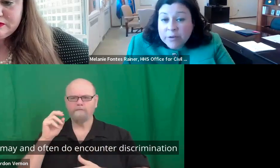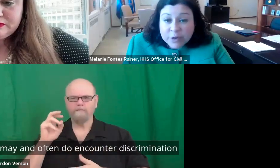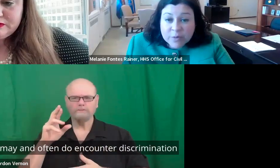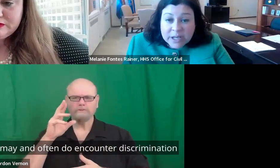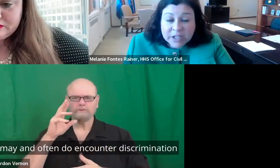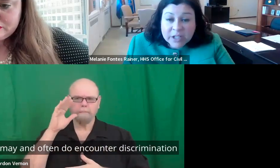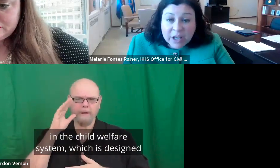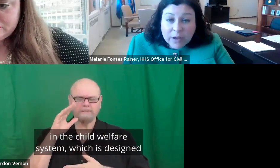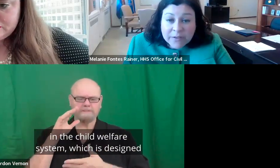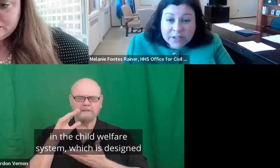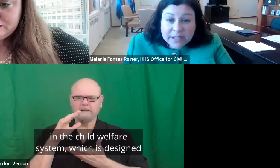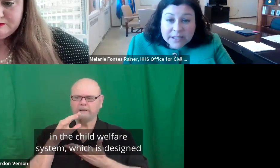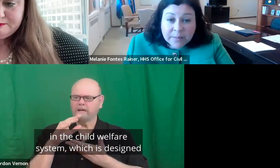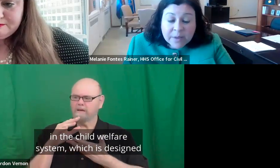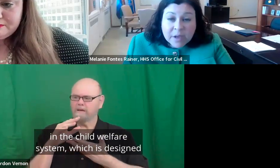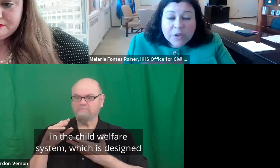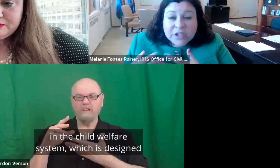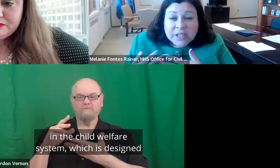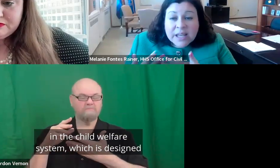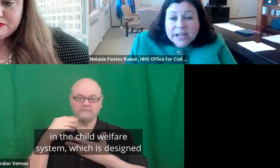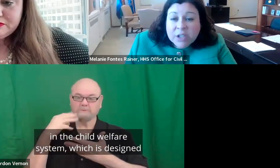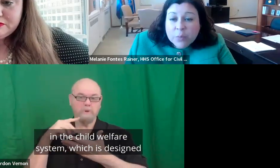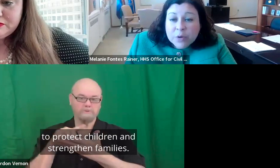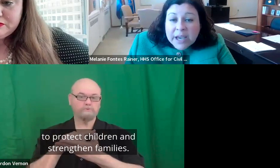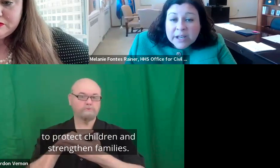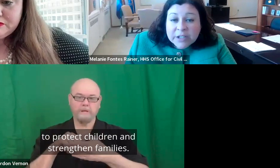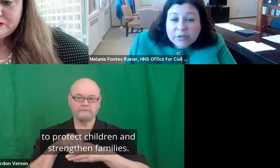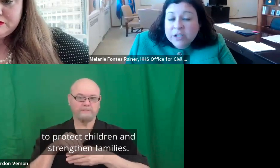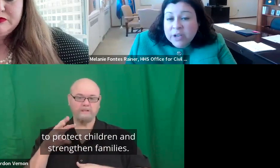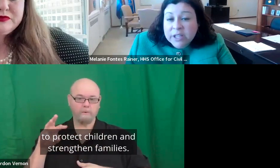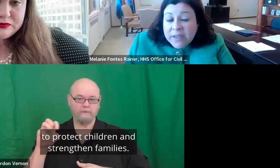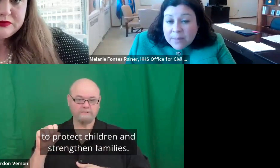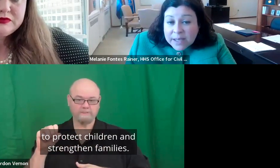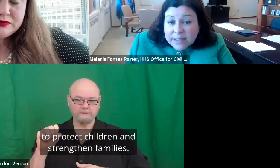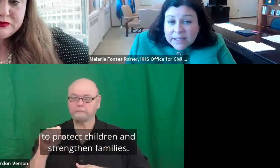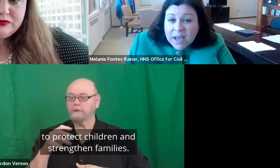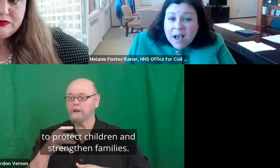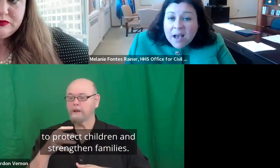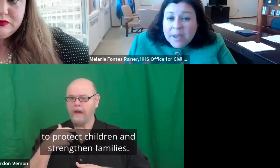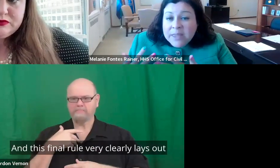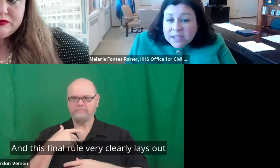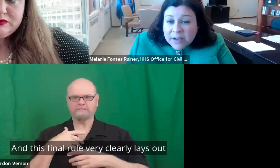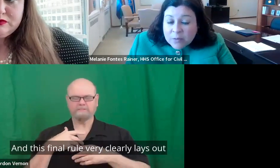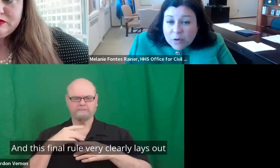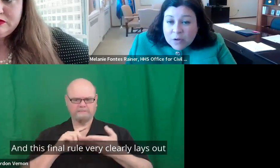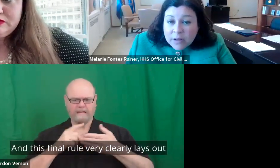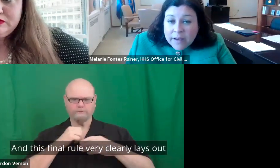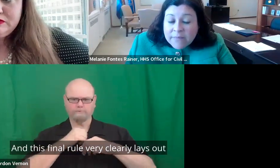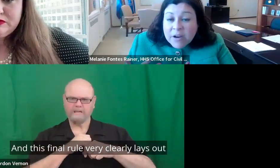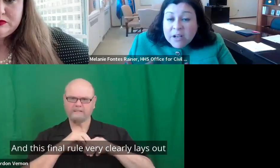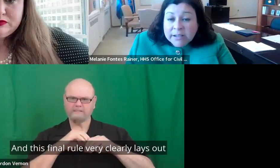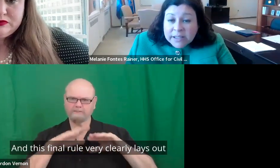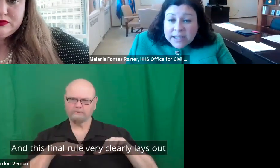do encounter discrimination in the child welfare system, which is designed to protect children and strengthen families. And this final